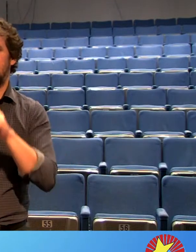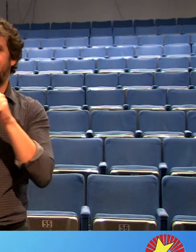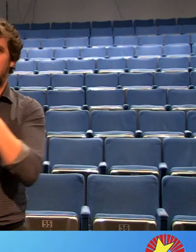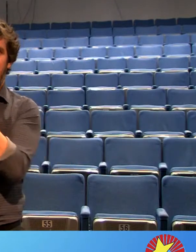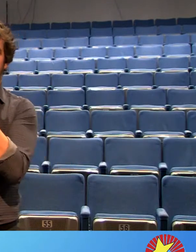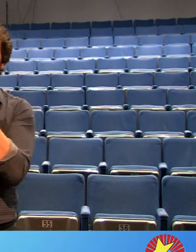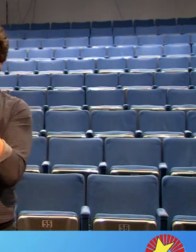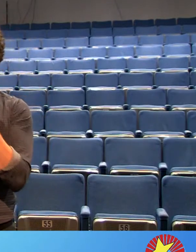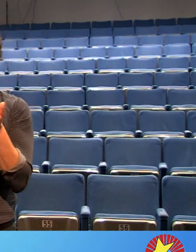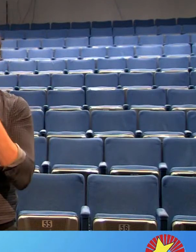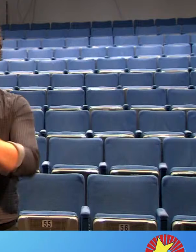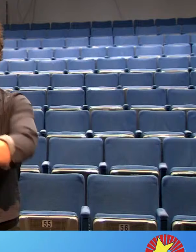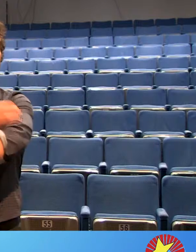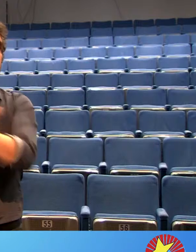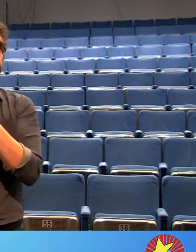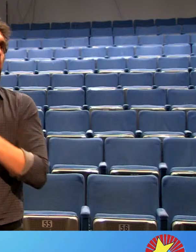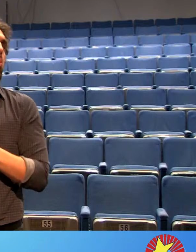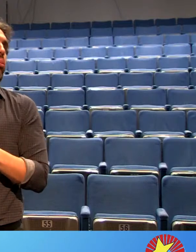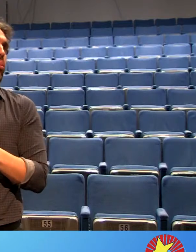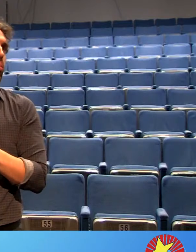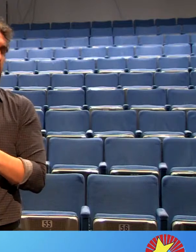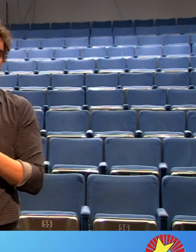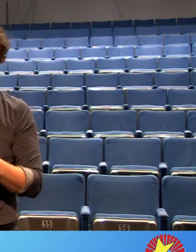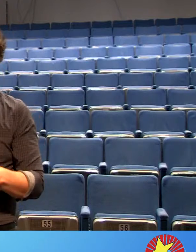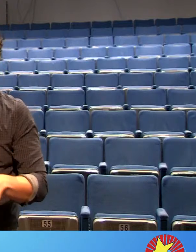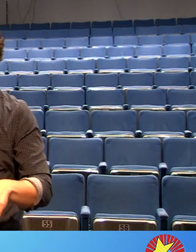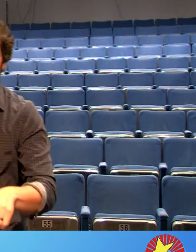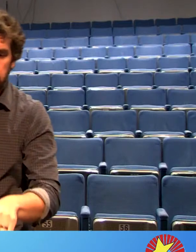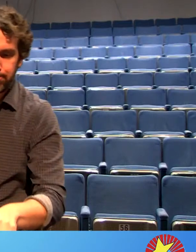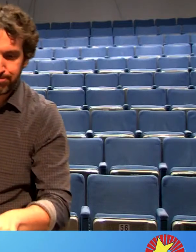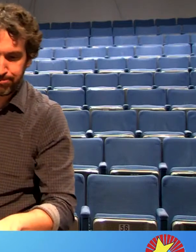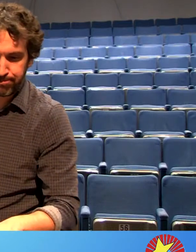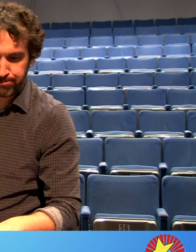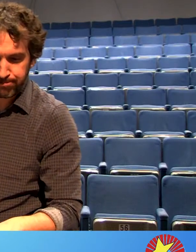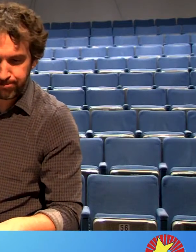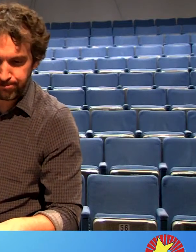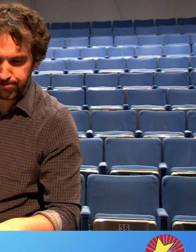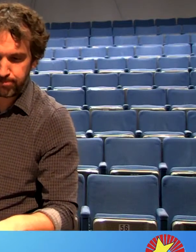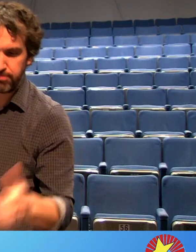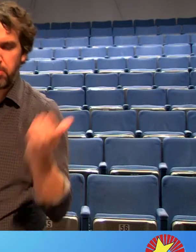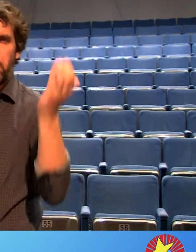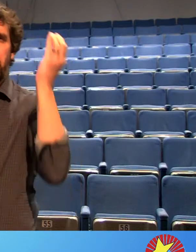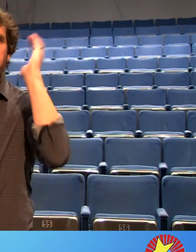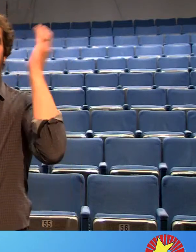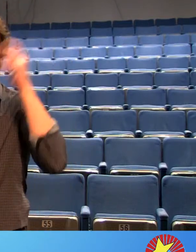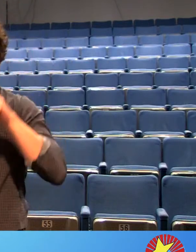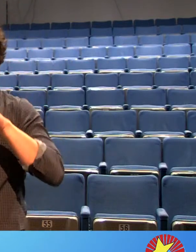each data point, but I'd like to highlight some areas of improvement and growth throughout the years.